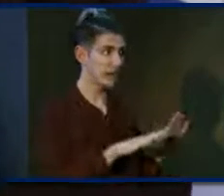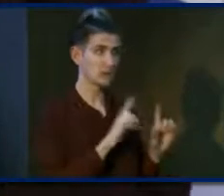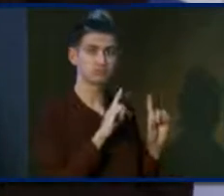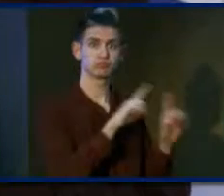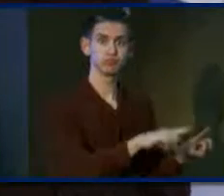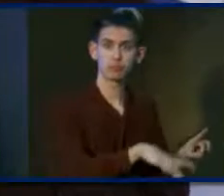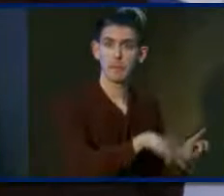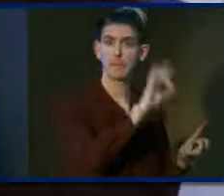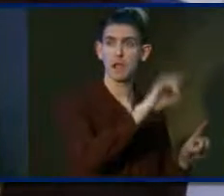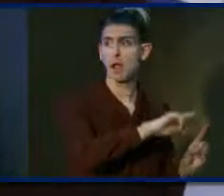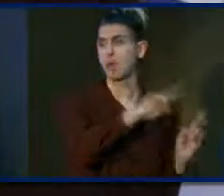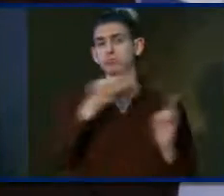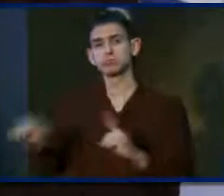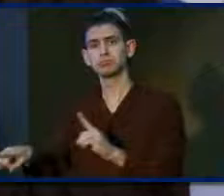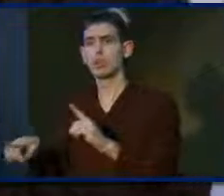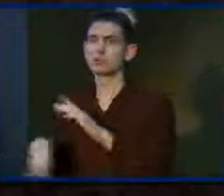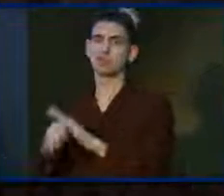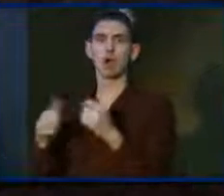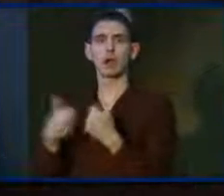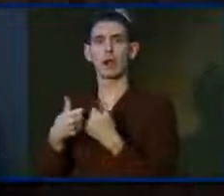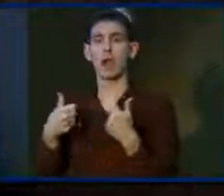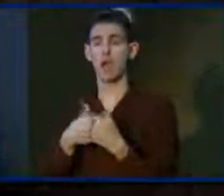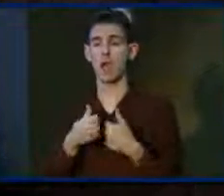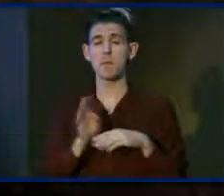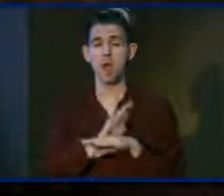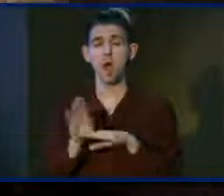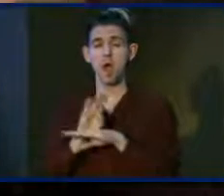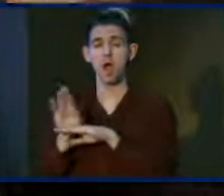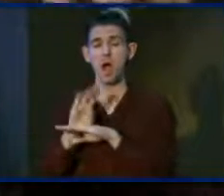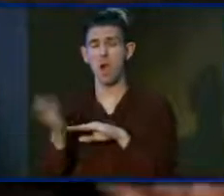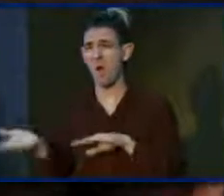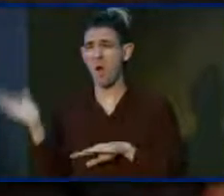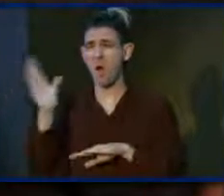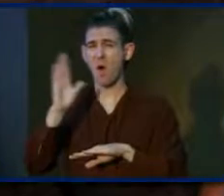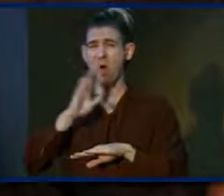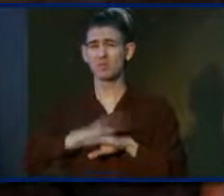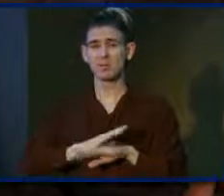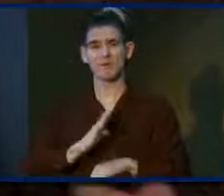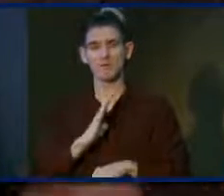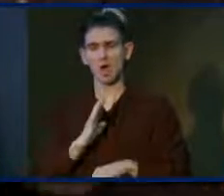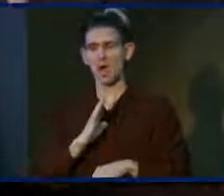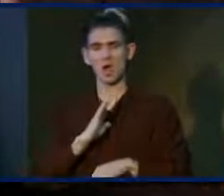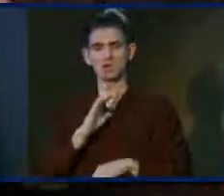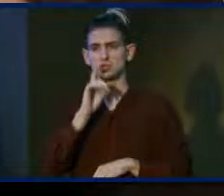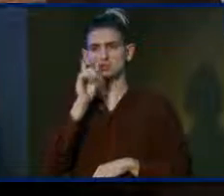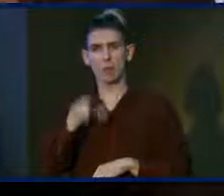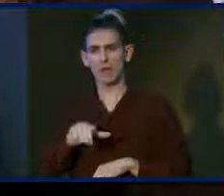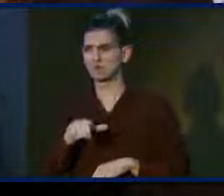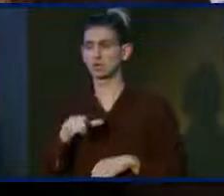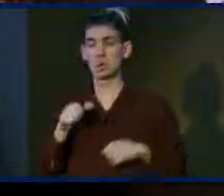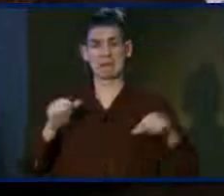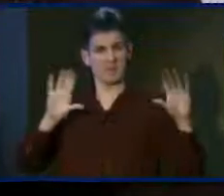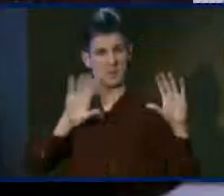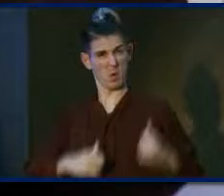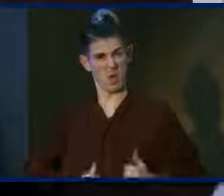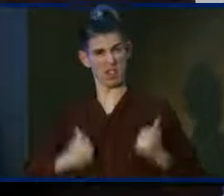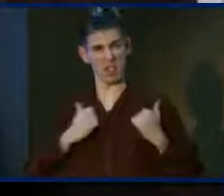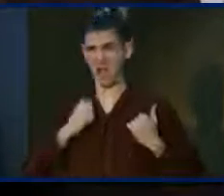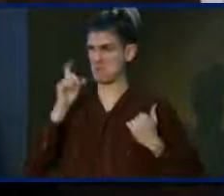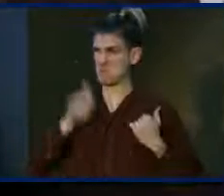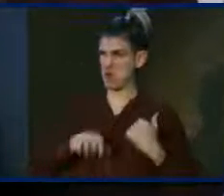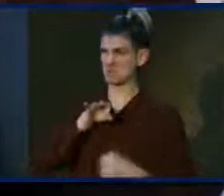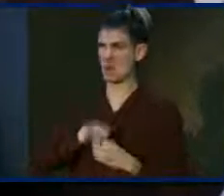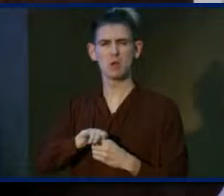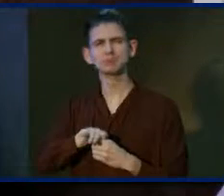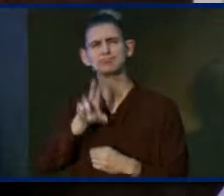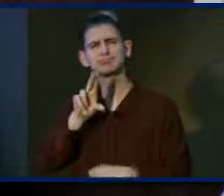you meet them where they are and say, you know what? You don't have to give up your life to vote. We want to make sure you can do it in a way that's consistent with